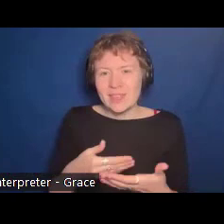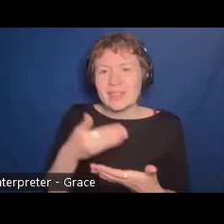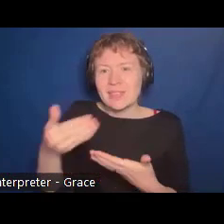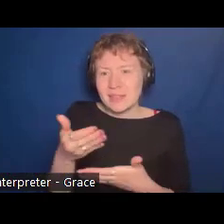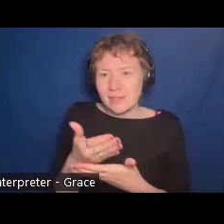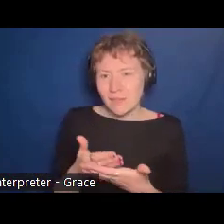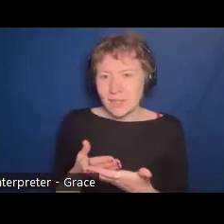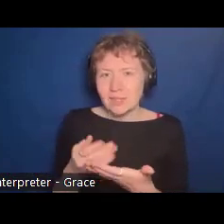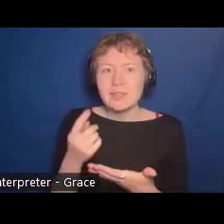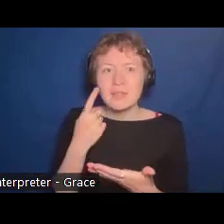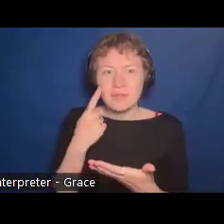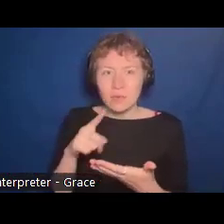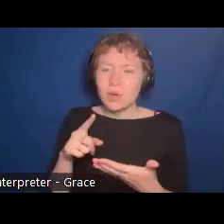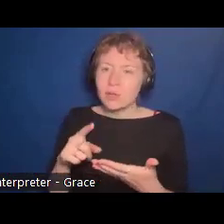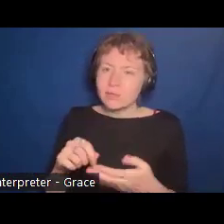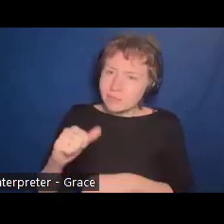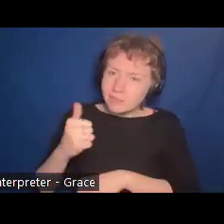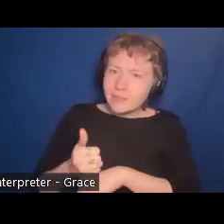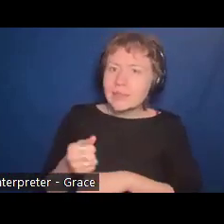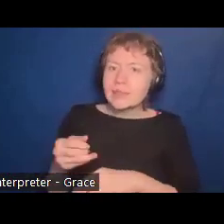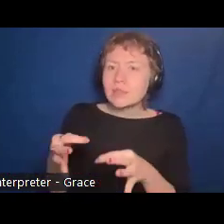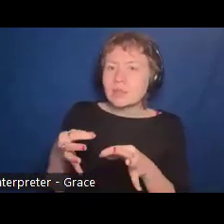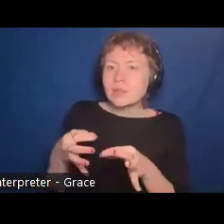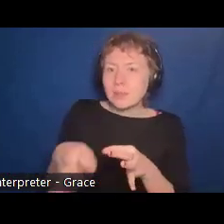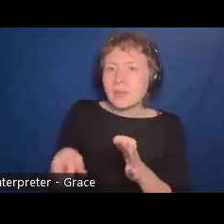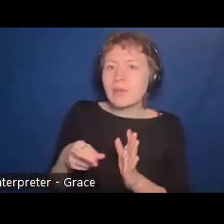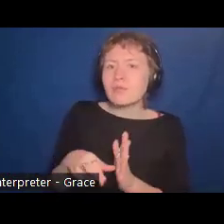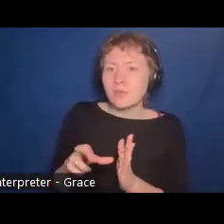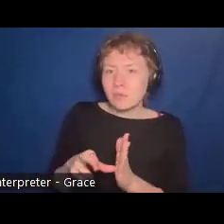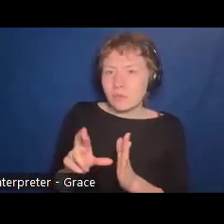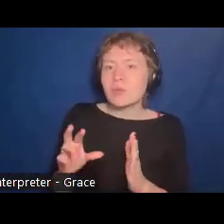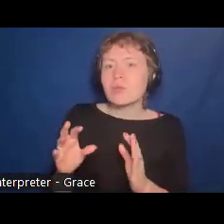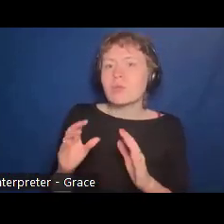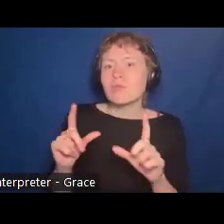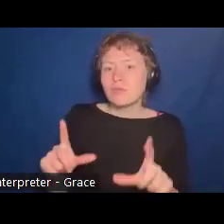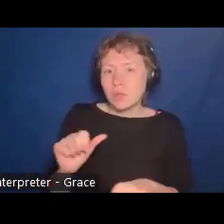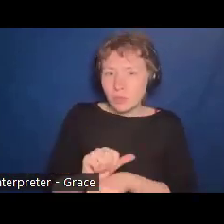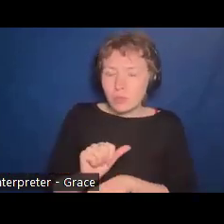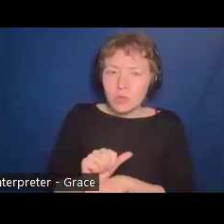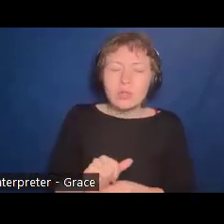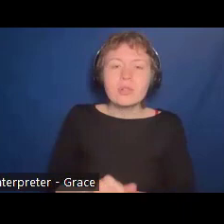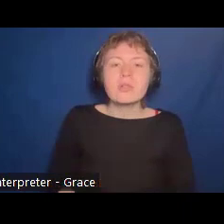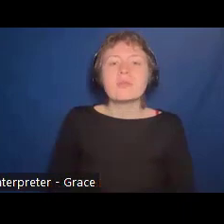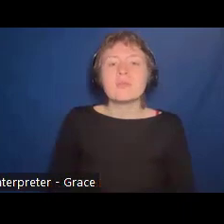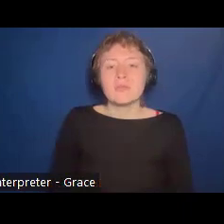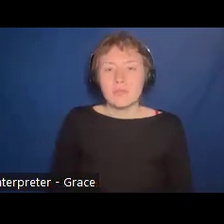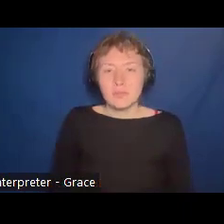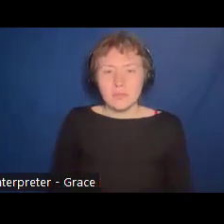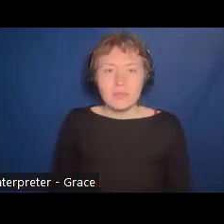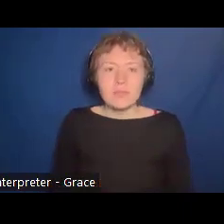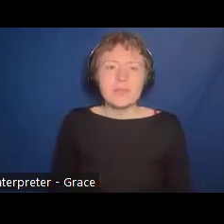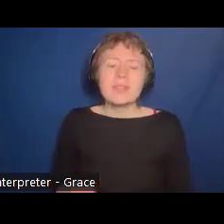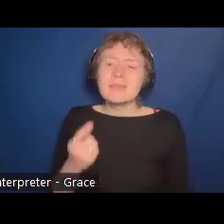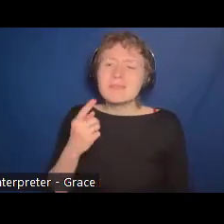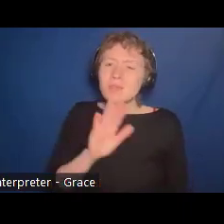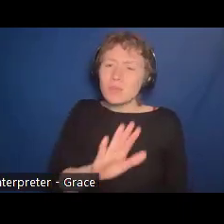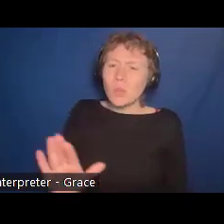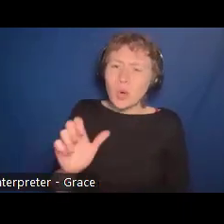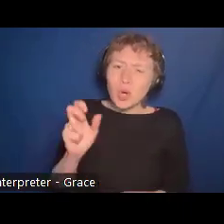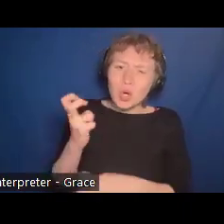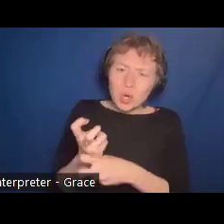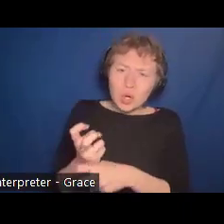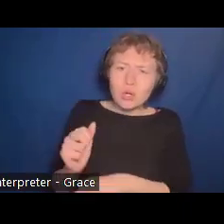of Simplified Review Framework, including the reissuance of many NOFOs. It is because of your hard